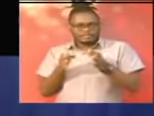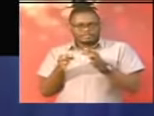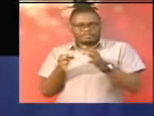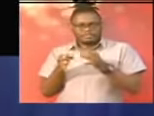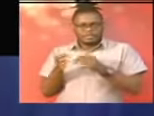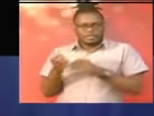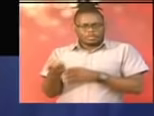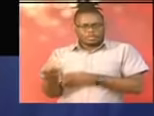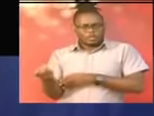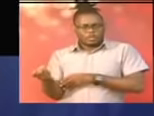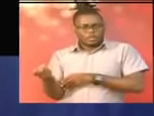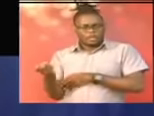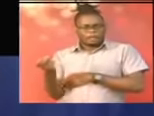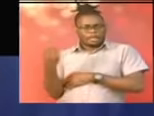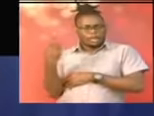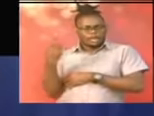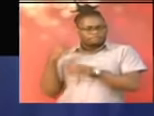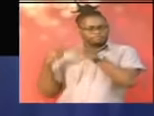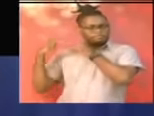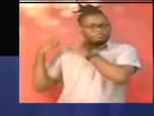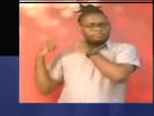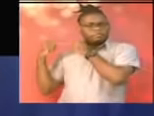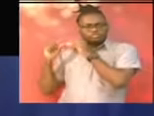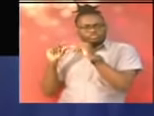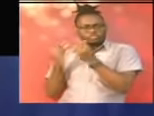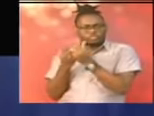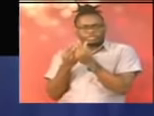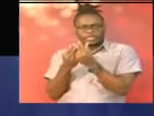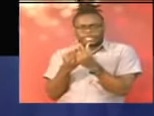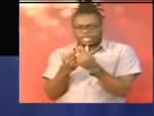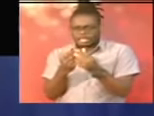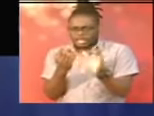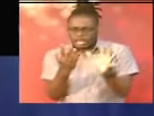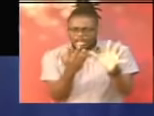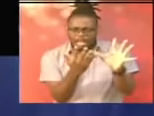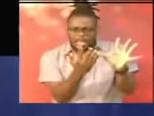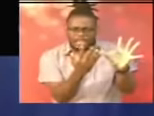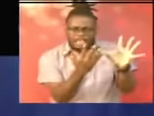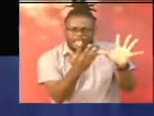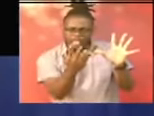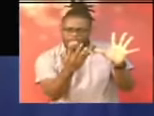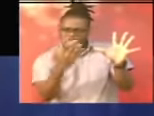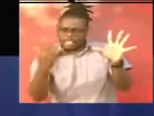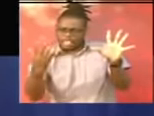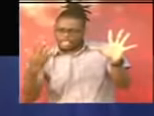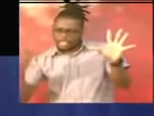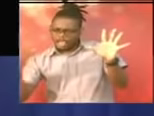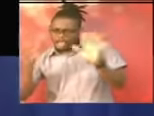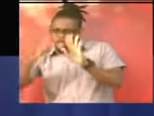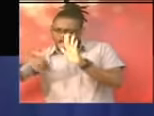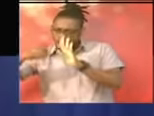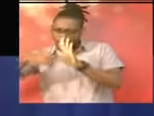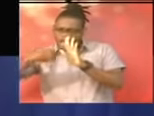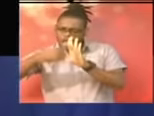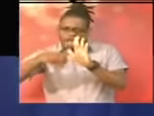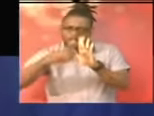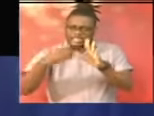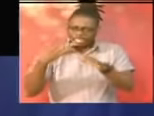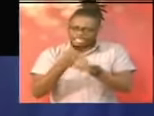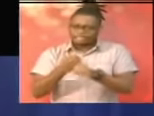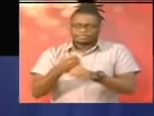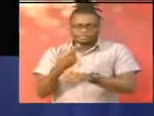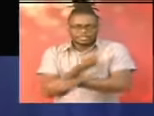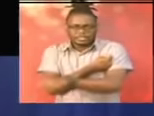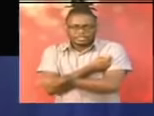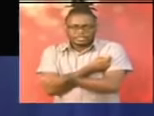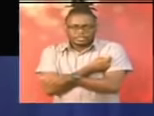of people who were lining up for hours to get a COVID-19 vaccine outside these health centers and stuff. So has there been